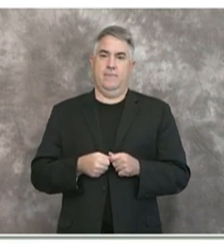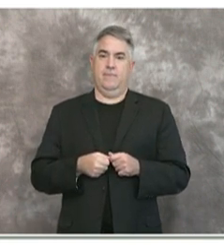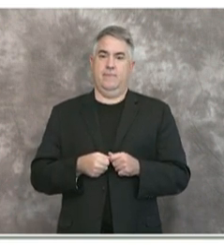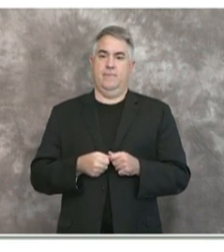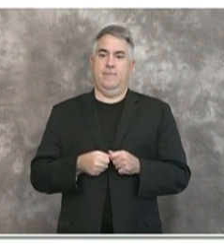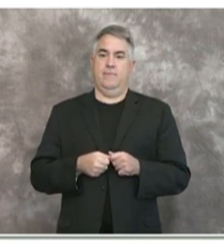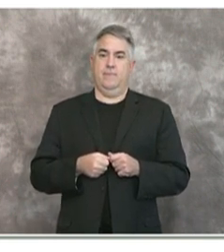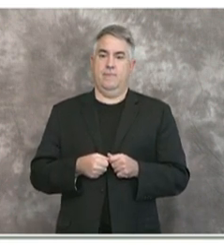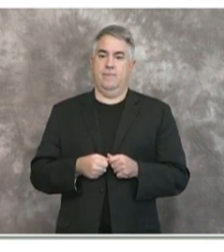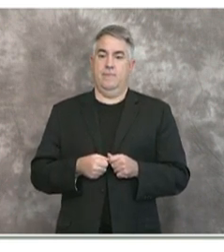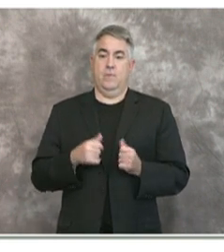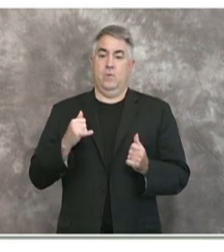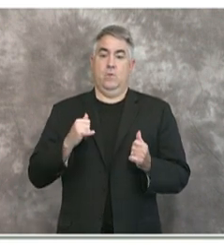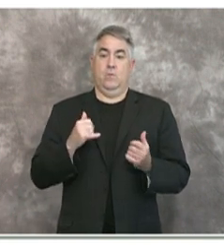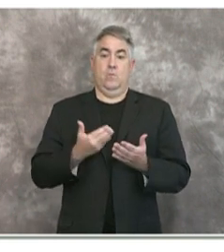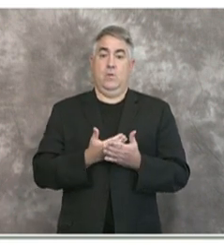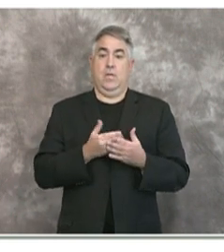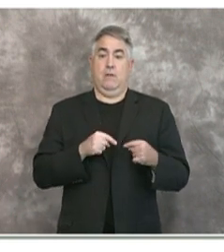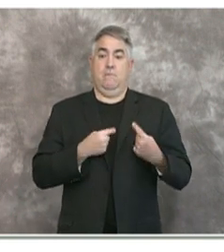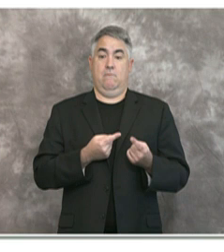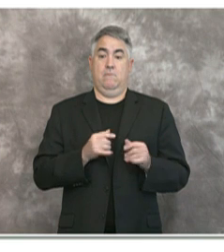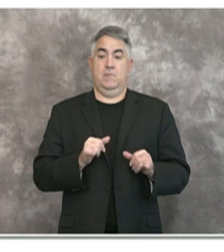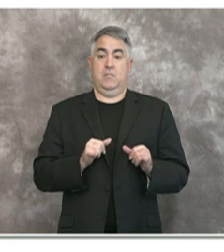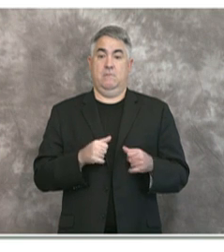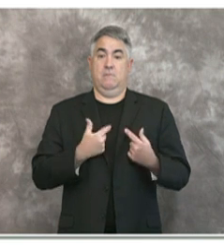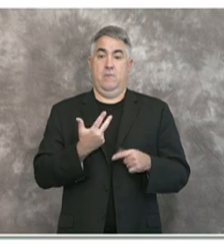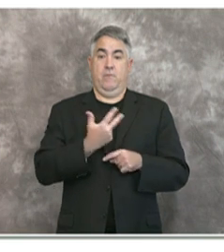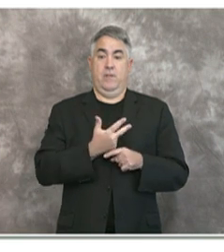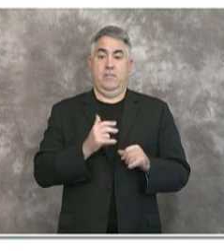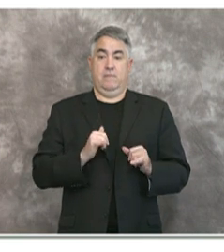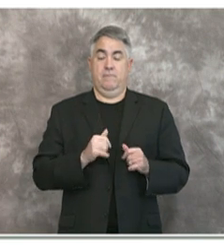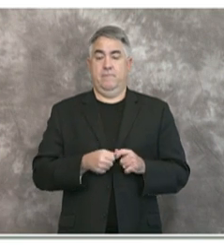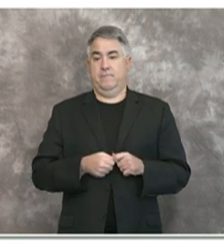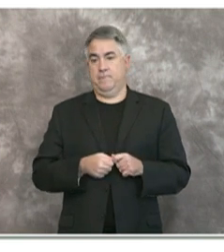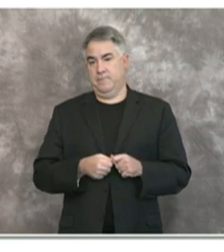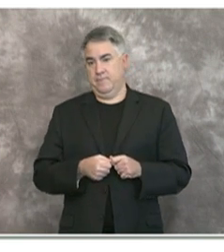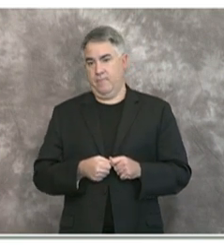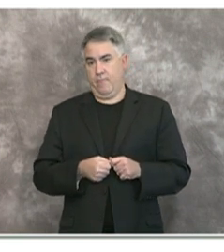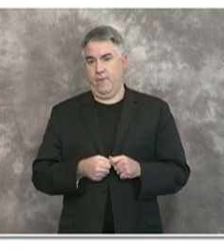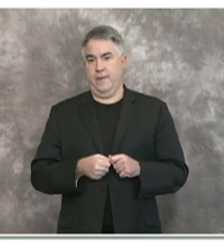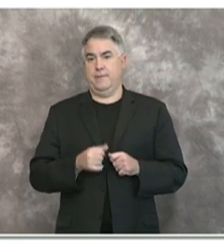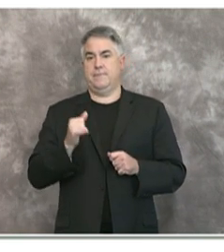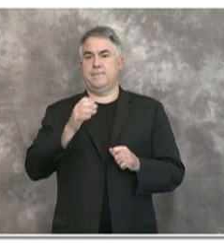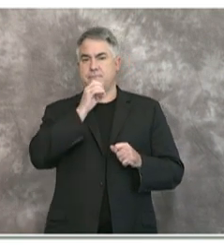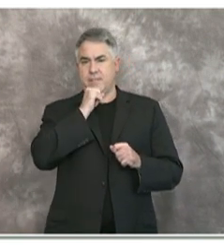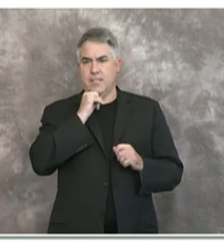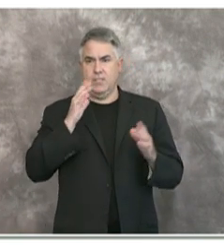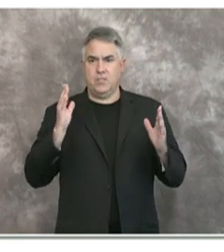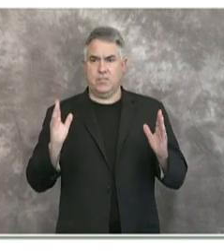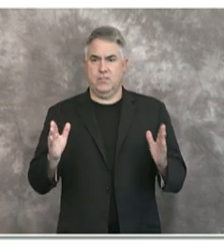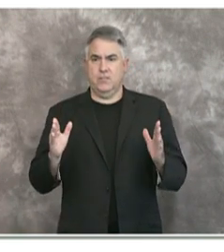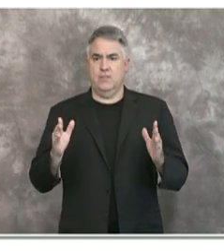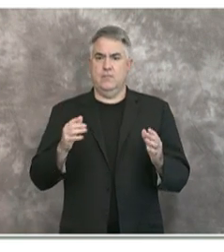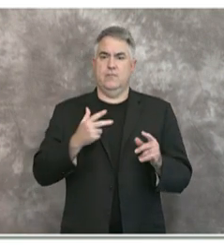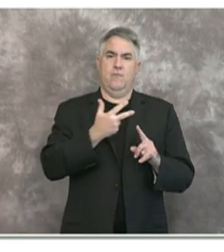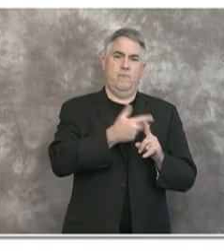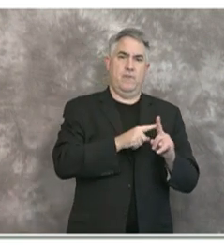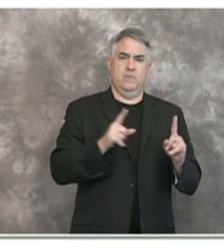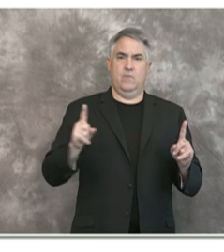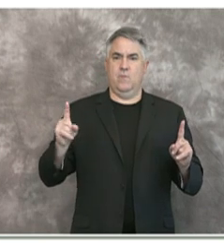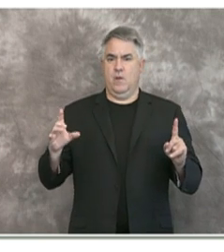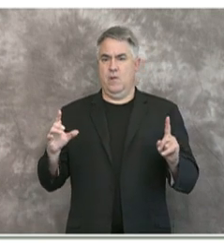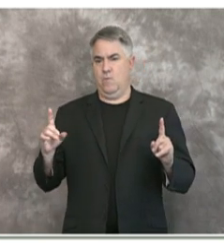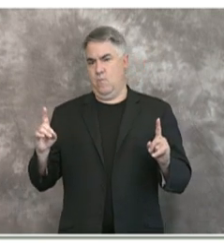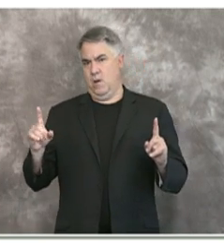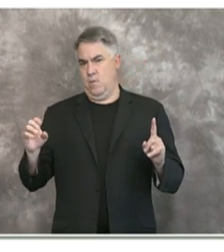have had no new deaths over the past 3 days. The age range remains the same from 3 months to